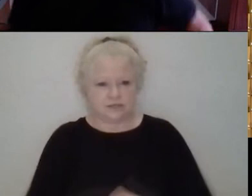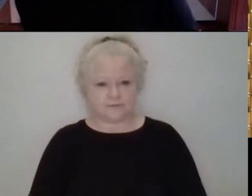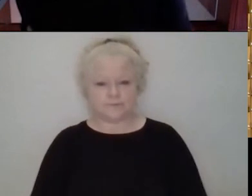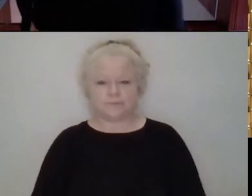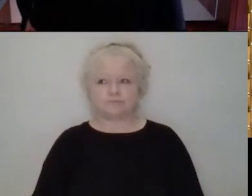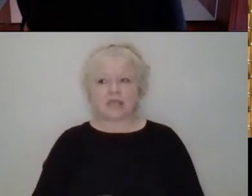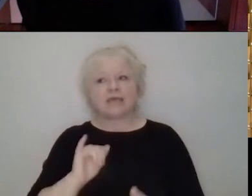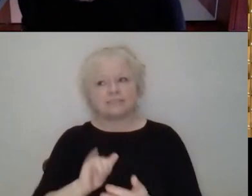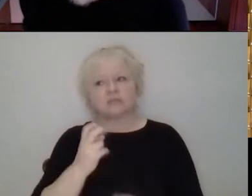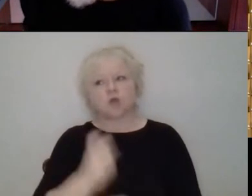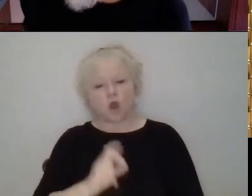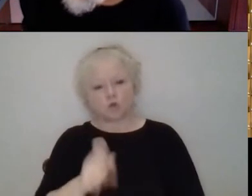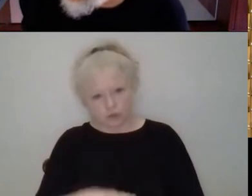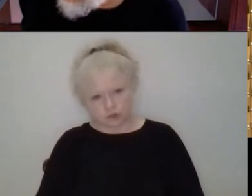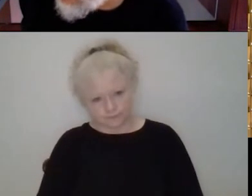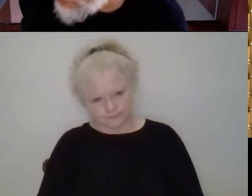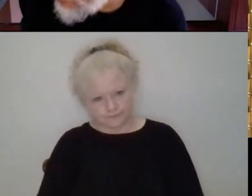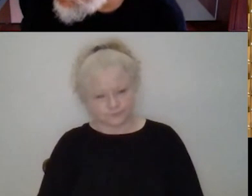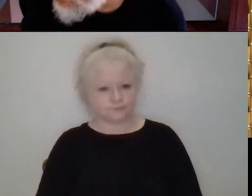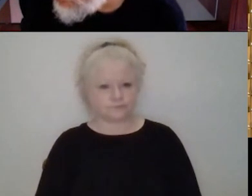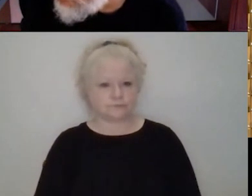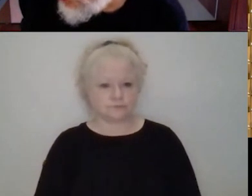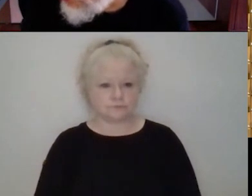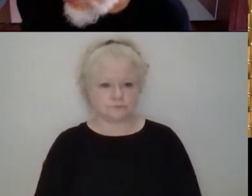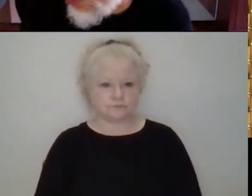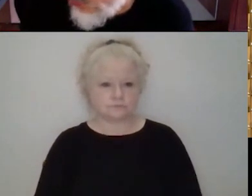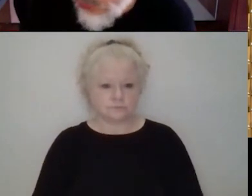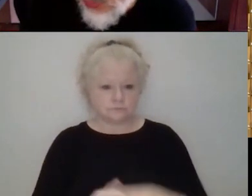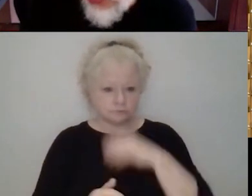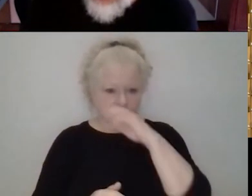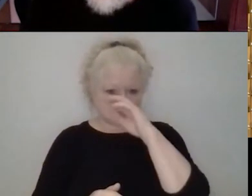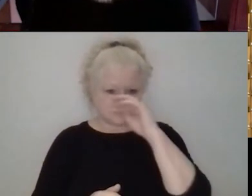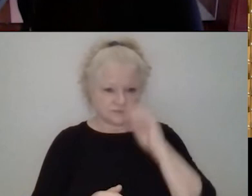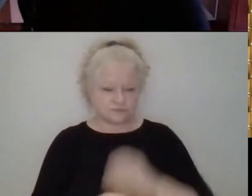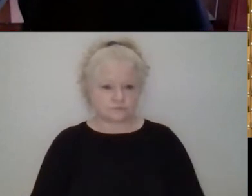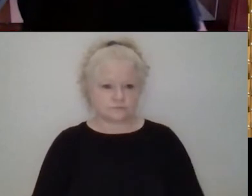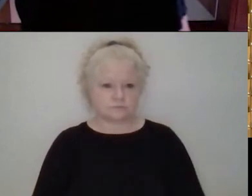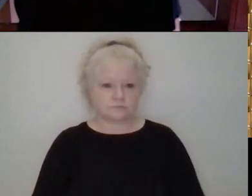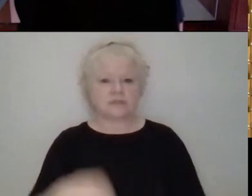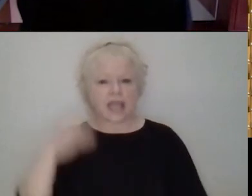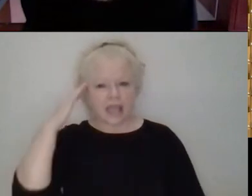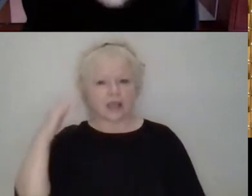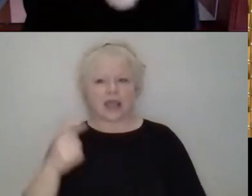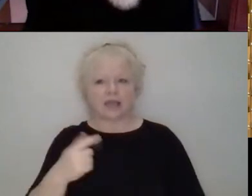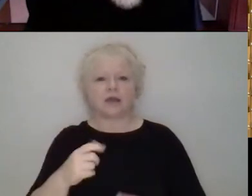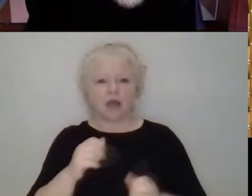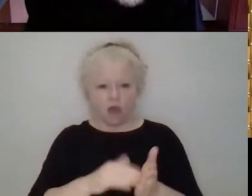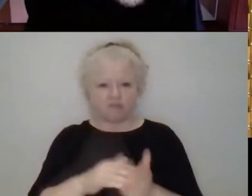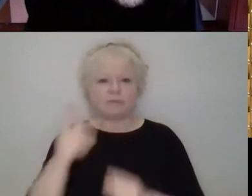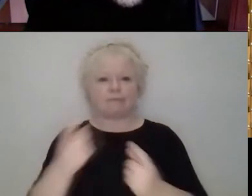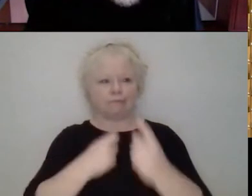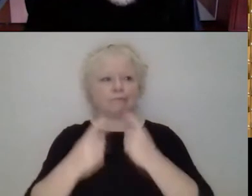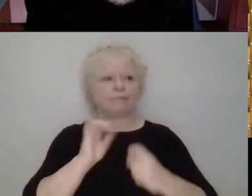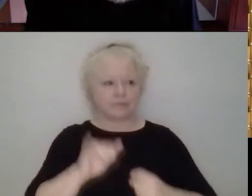question, and it's a thing that you know, I have also been confronted with, and yeah, in a personal way.